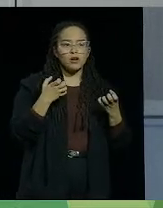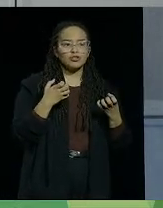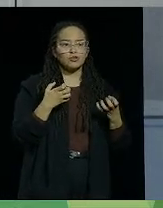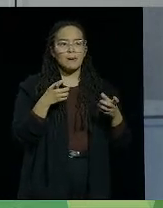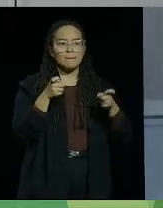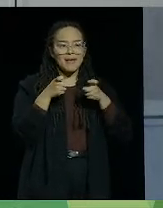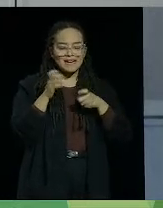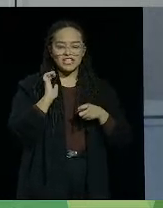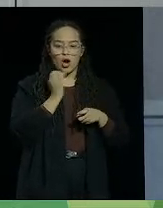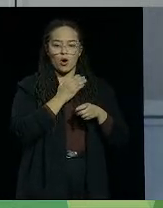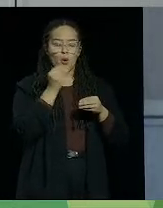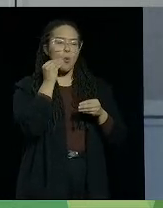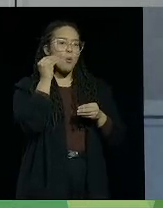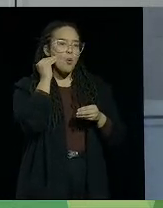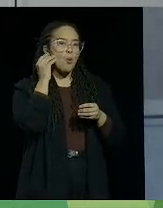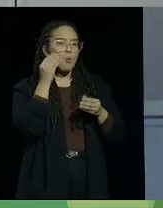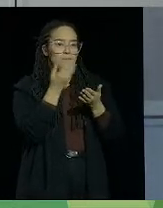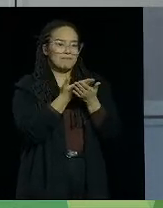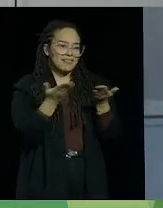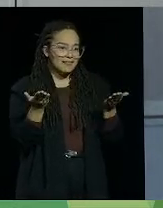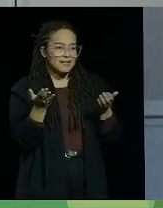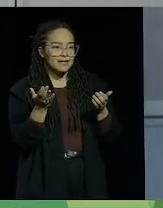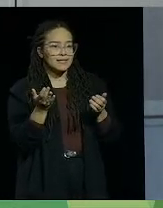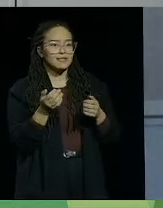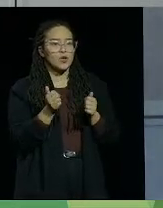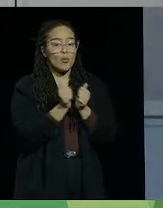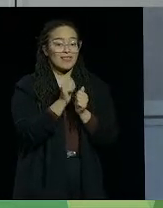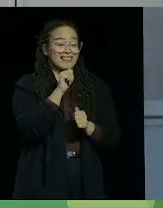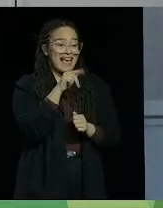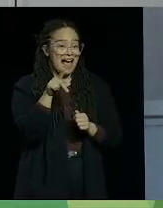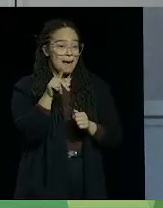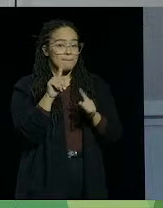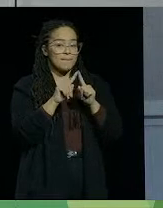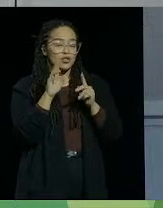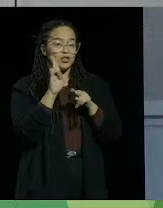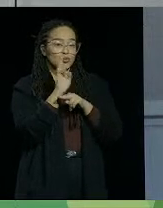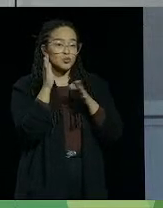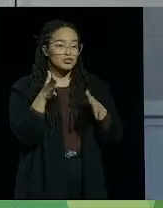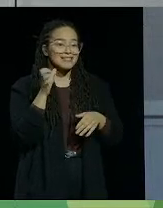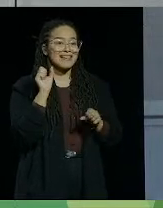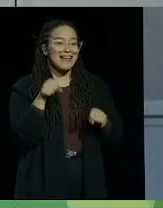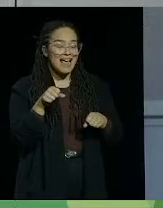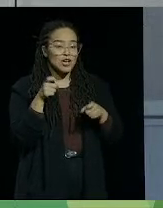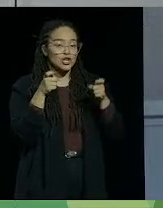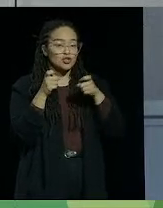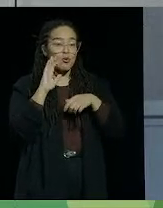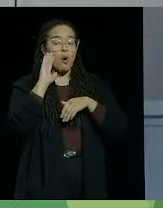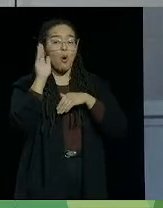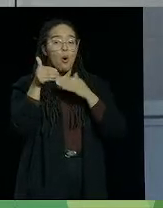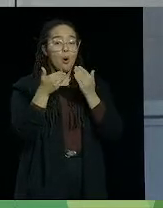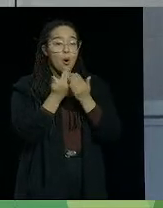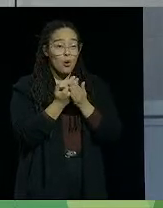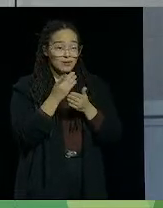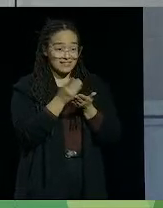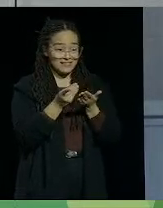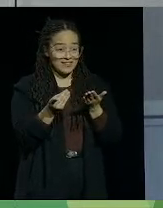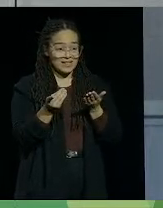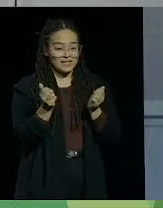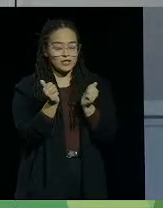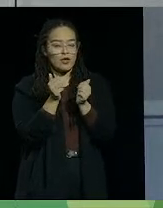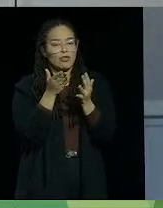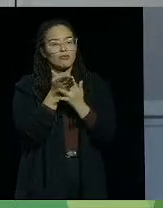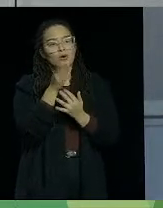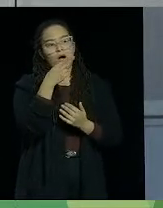Home Connect app, users may be able to control all Matter-enabled devices across a partner system or